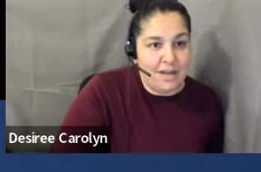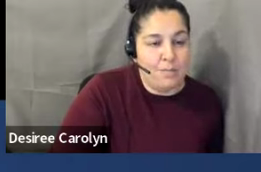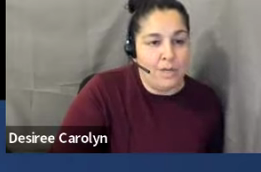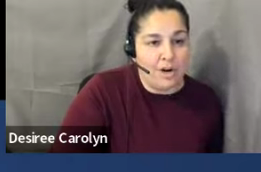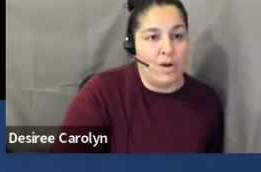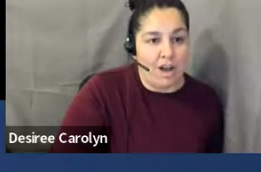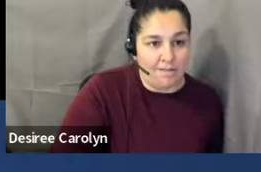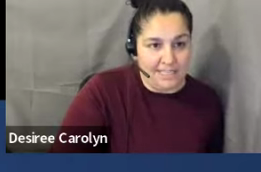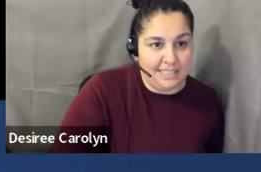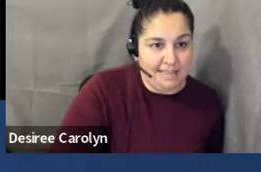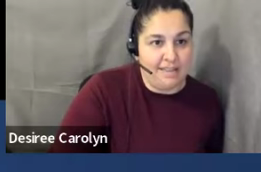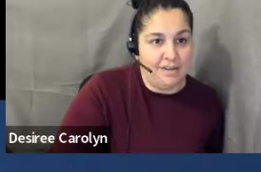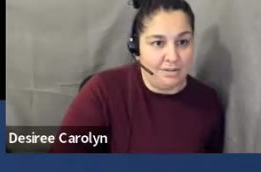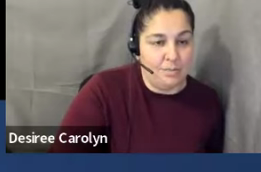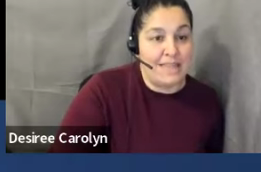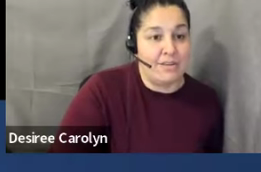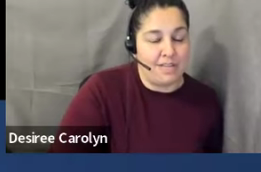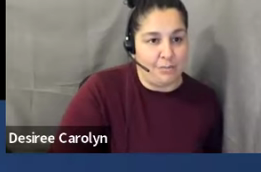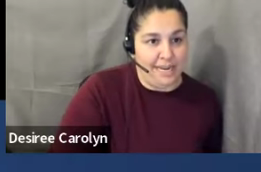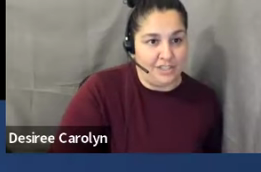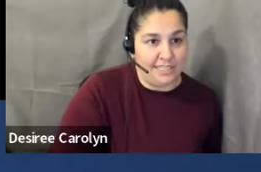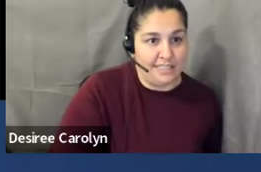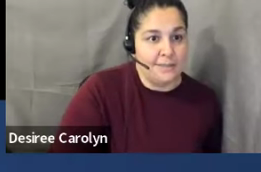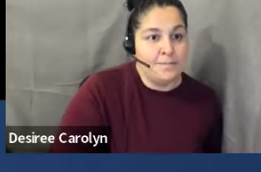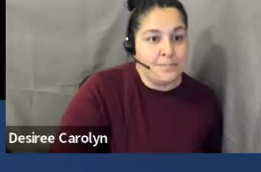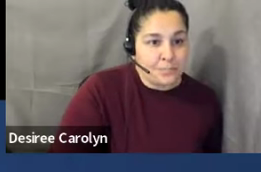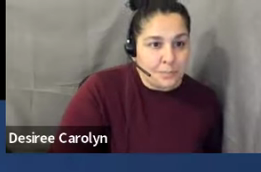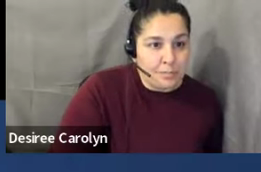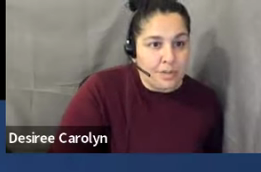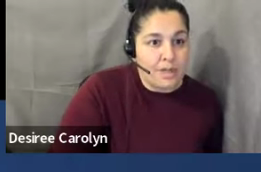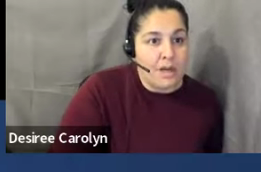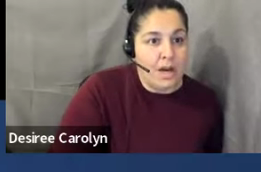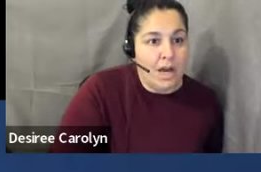offices, we are one office in those within those government agencies.